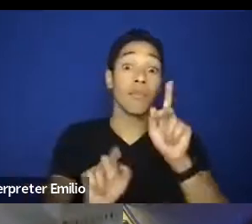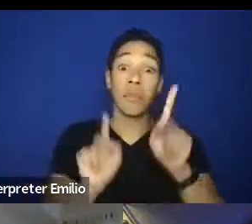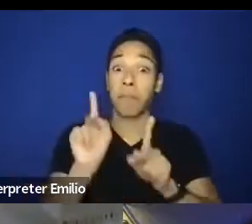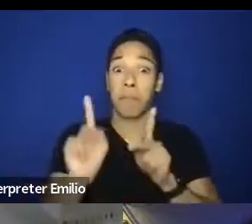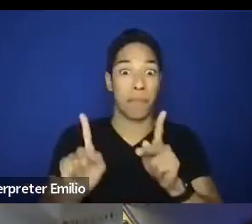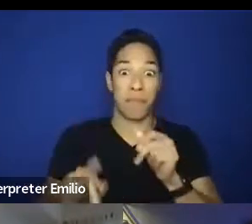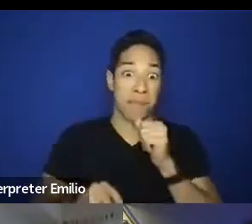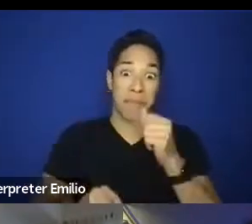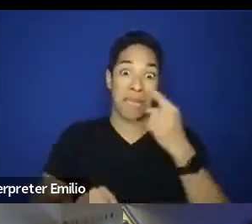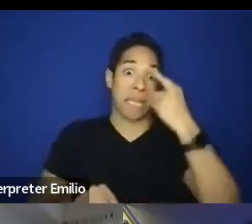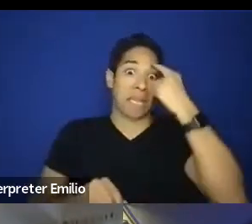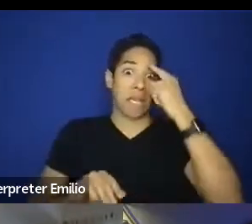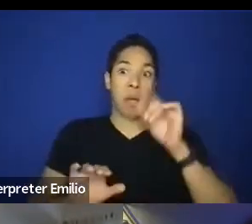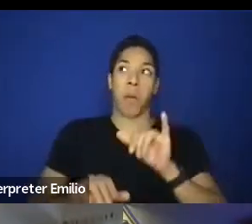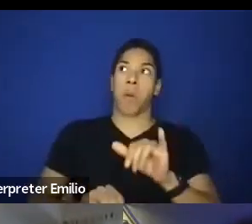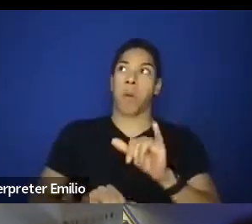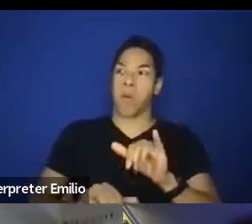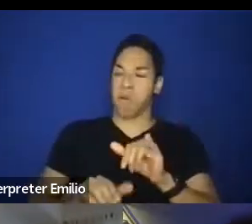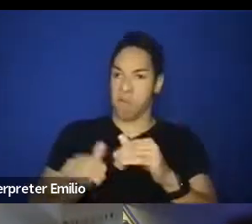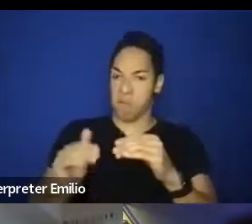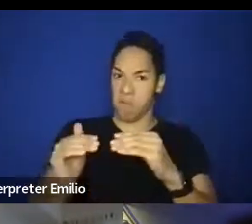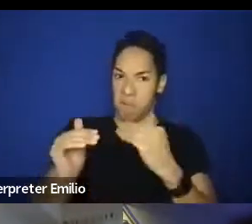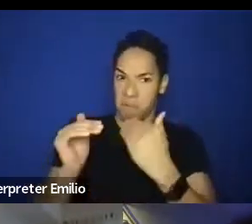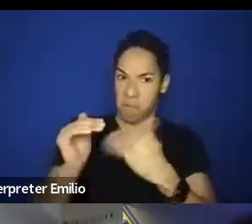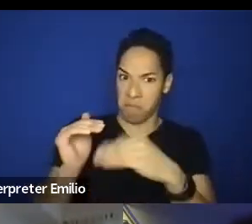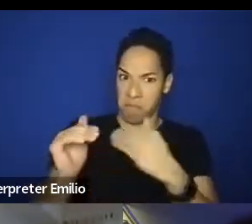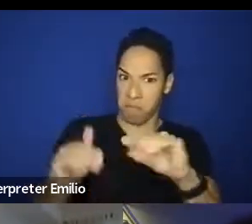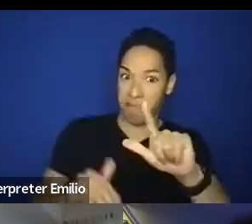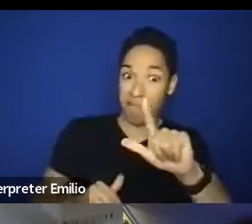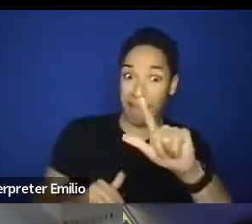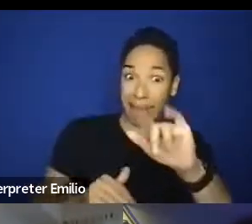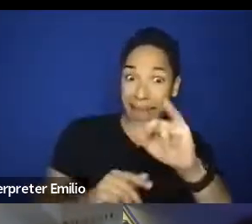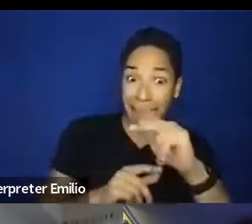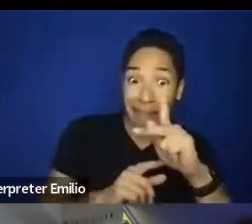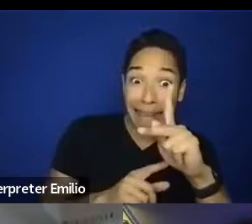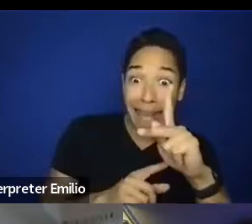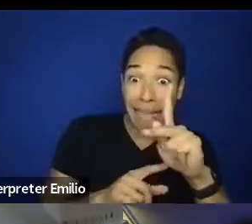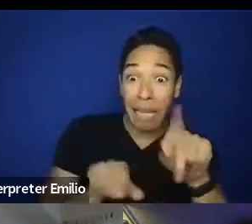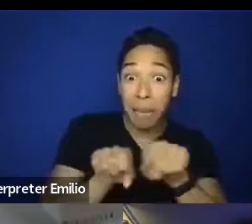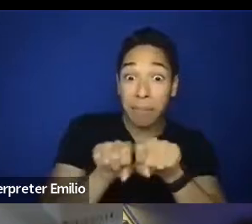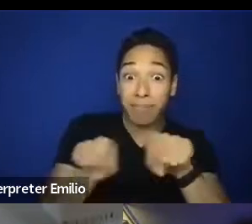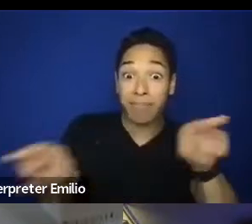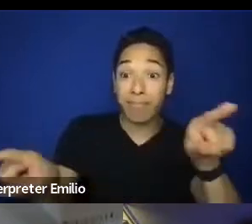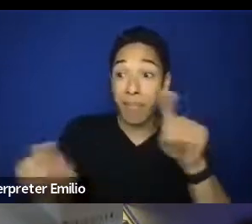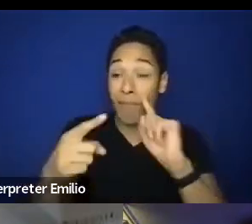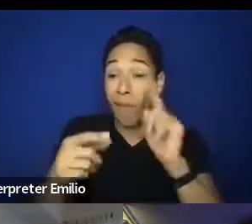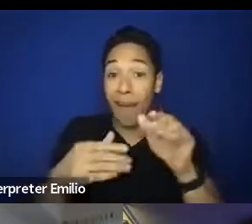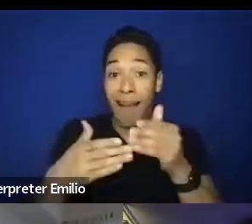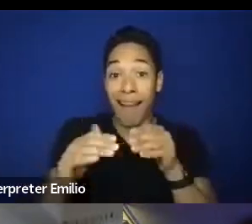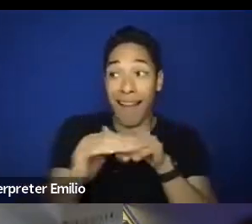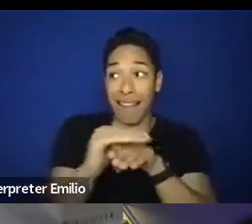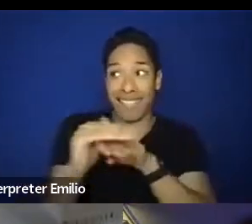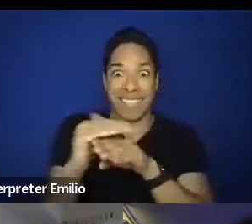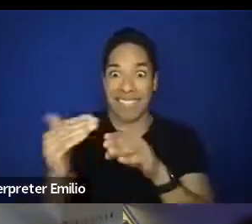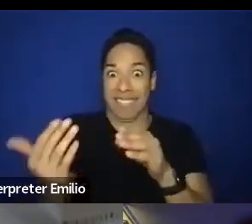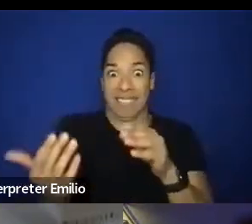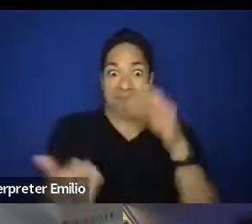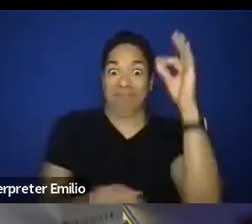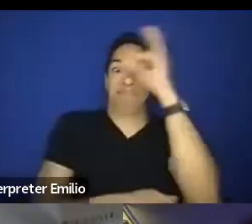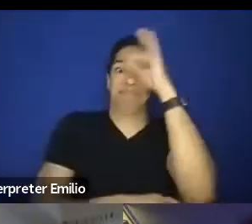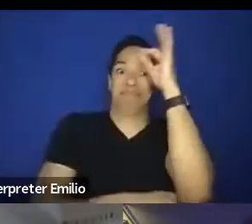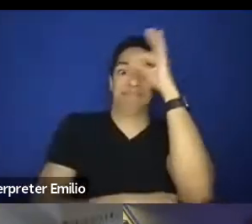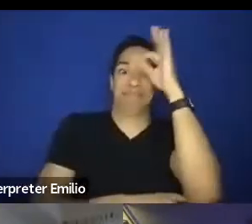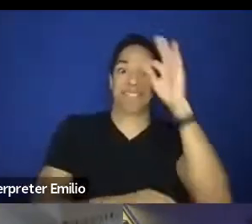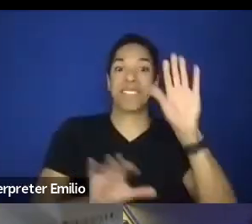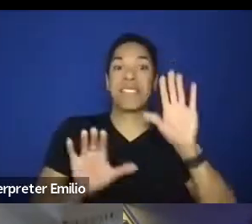even think about opening a link or sharing a link where people could get access to these materials. So I